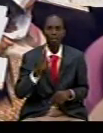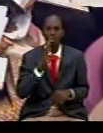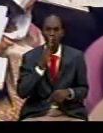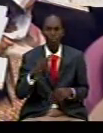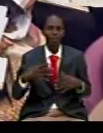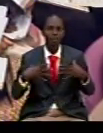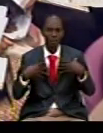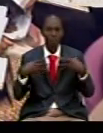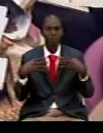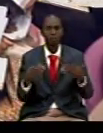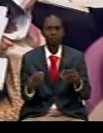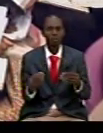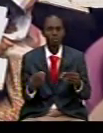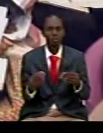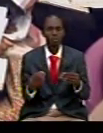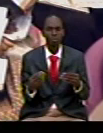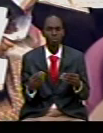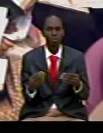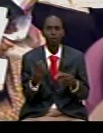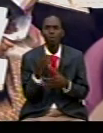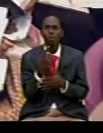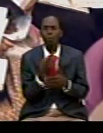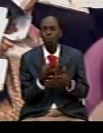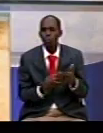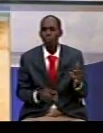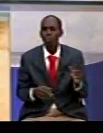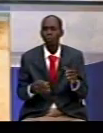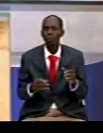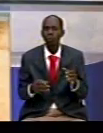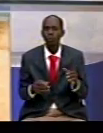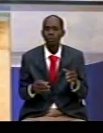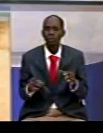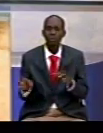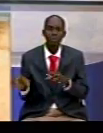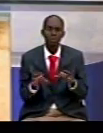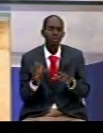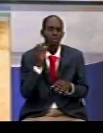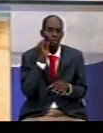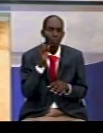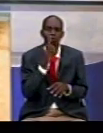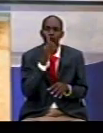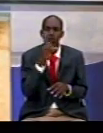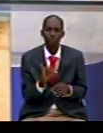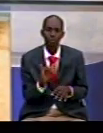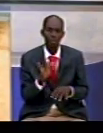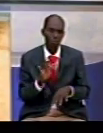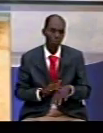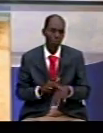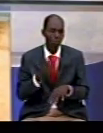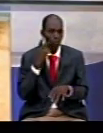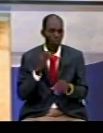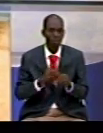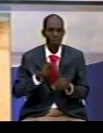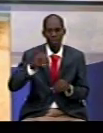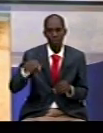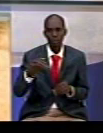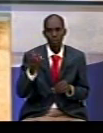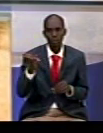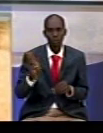be whole. What did she actually touch? Let's look at John chapter